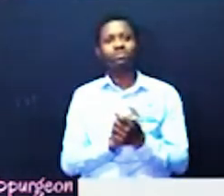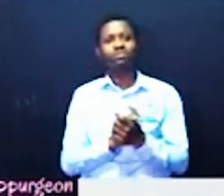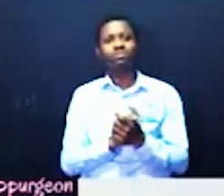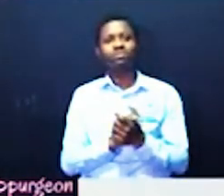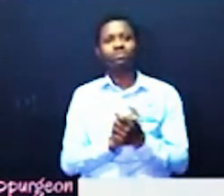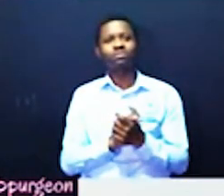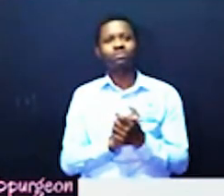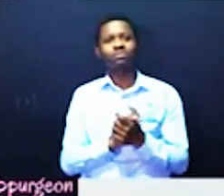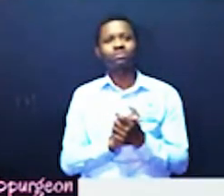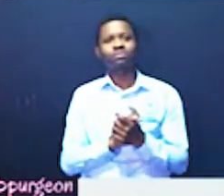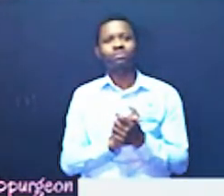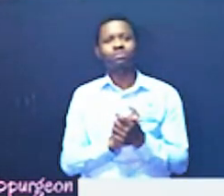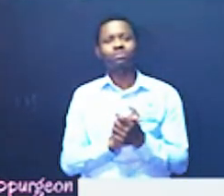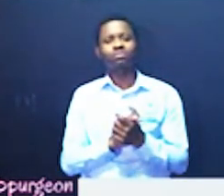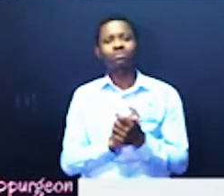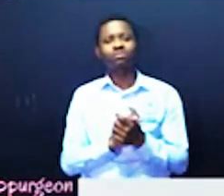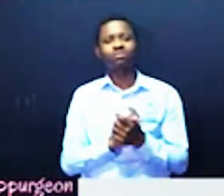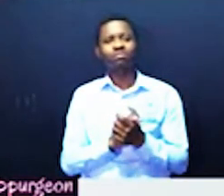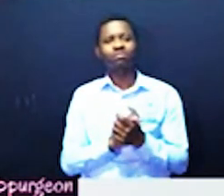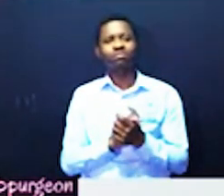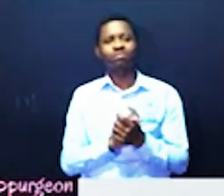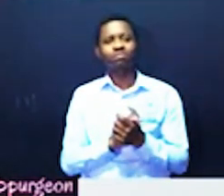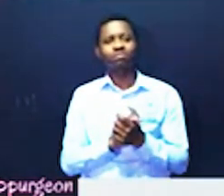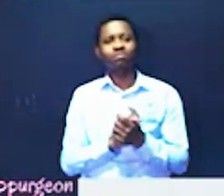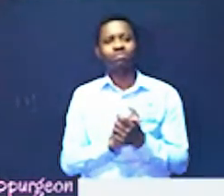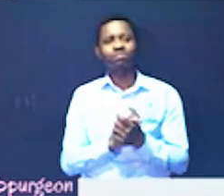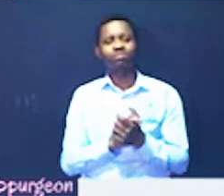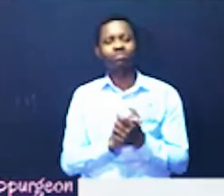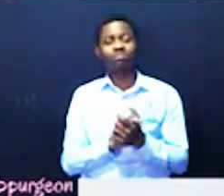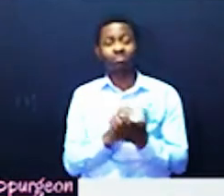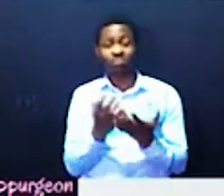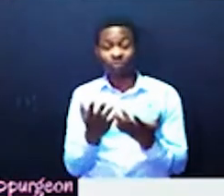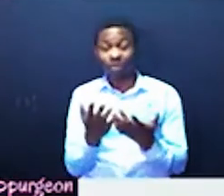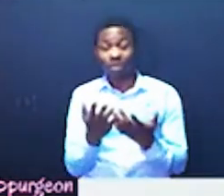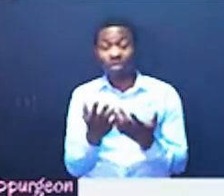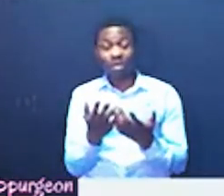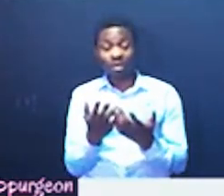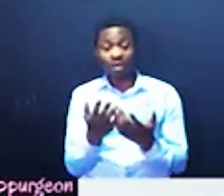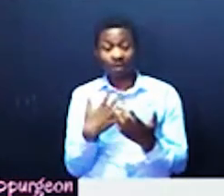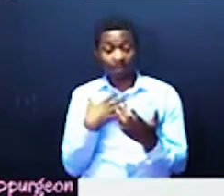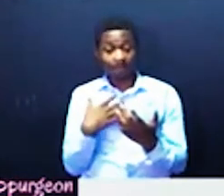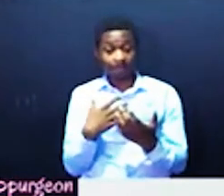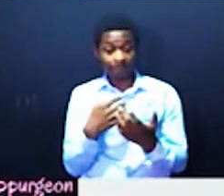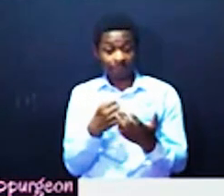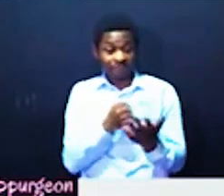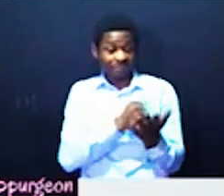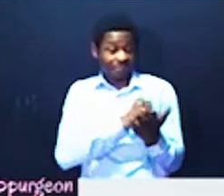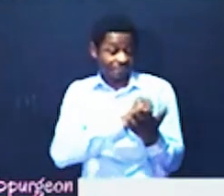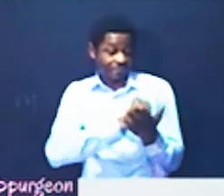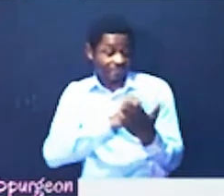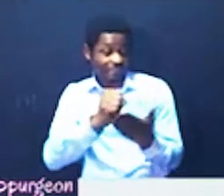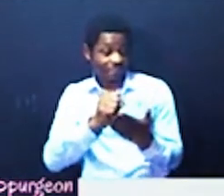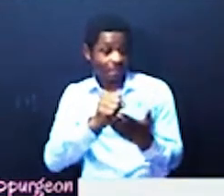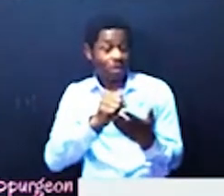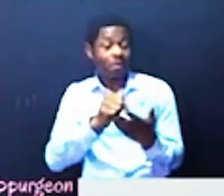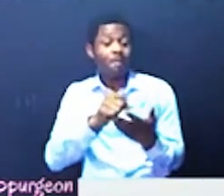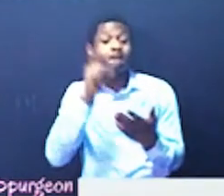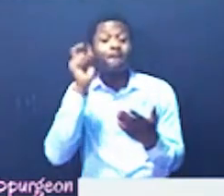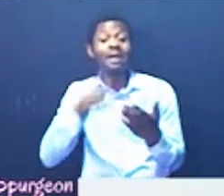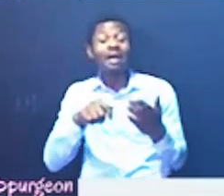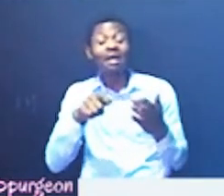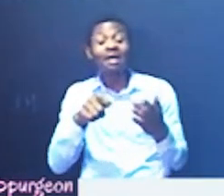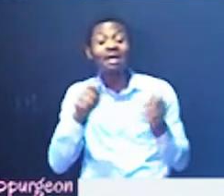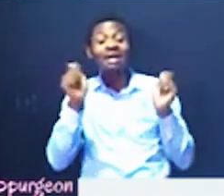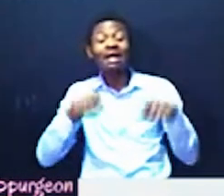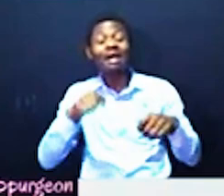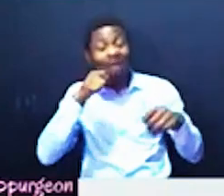shams when sinners are so real? So jidi fo betumi akata won abra bopa no so bra adebonye fo eyi won